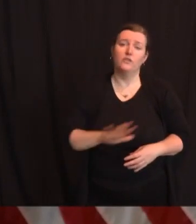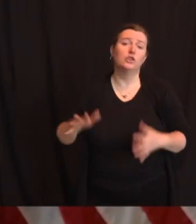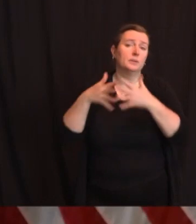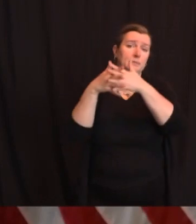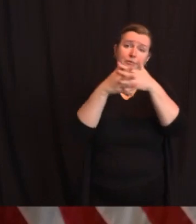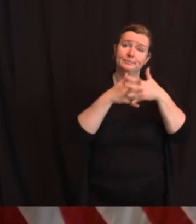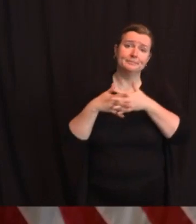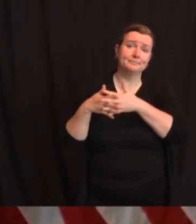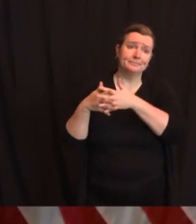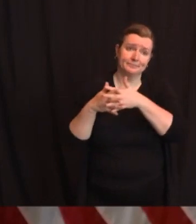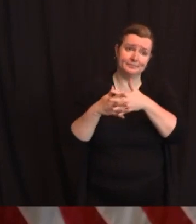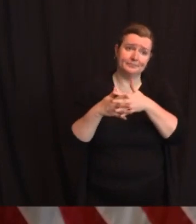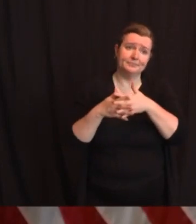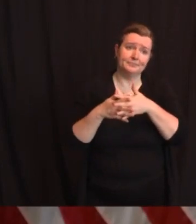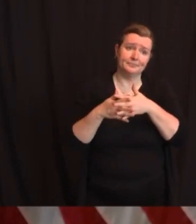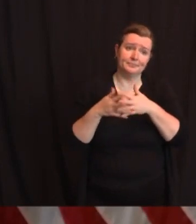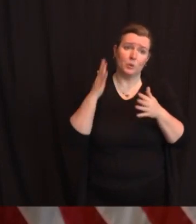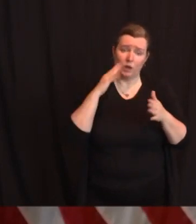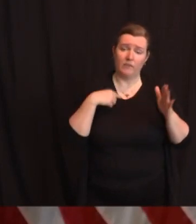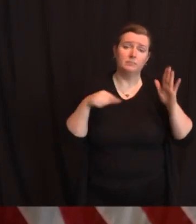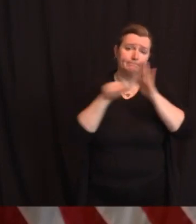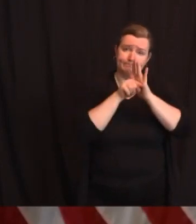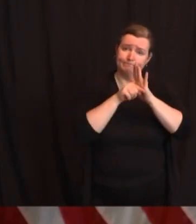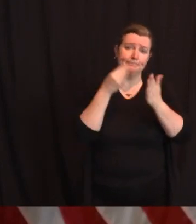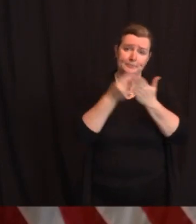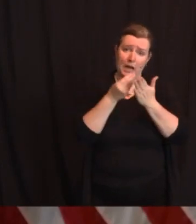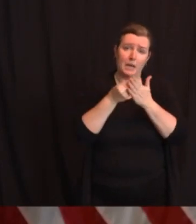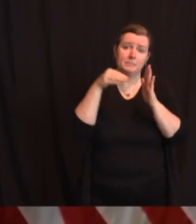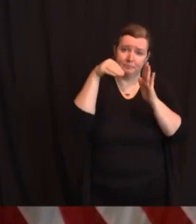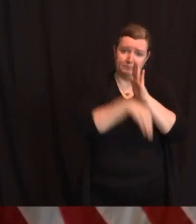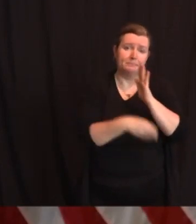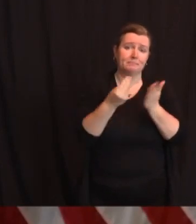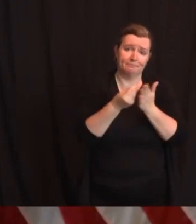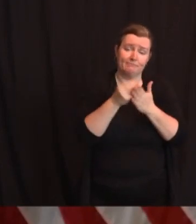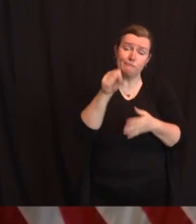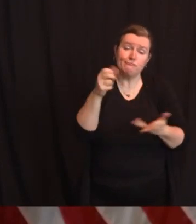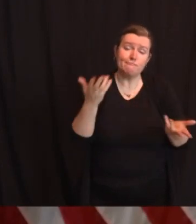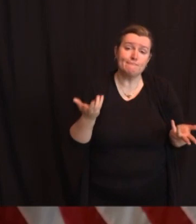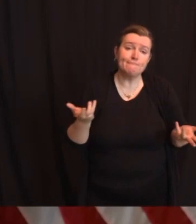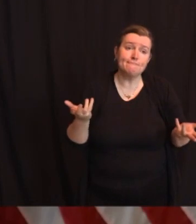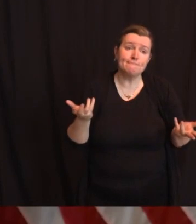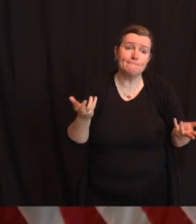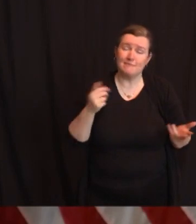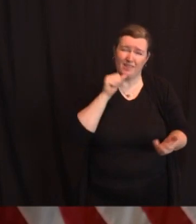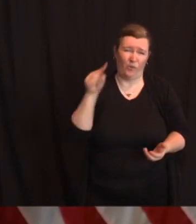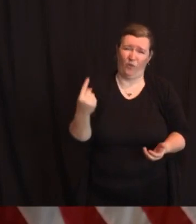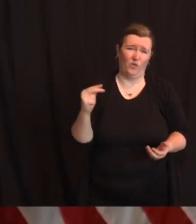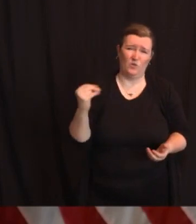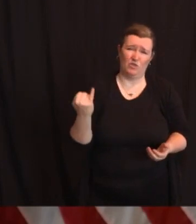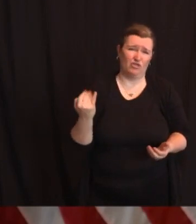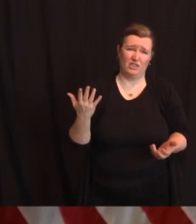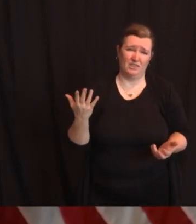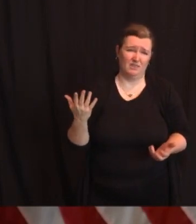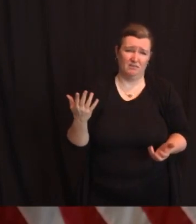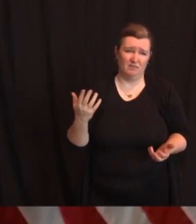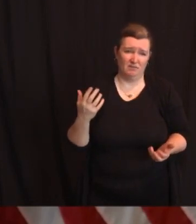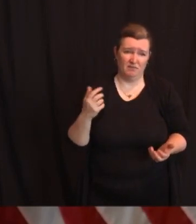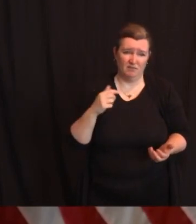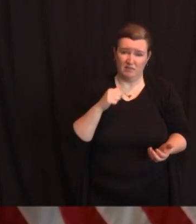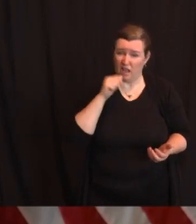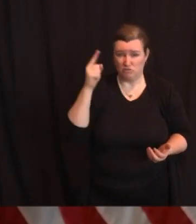month of May. I literally don't know where in America is not taking an economic hit. So this is not just New Jersey, and it's not just the Jersey Shore,